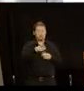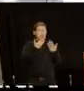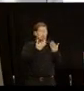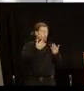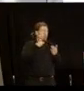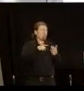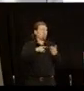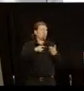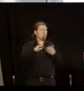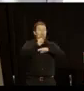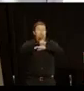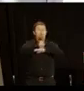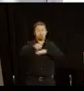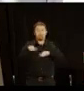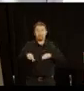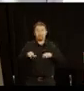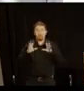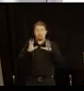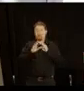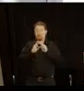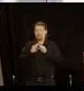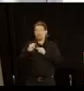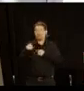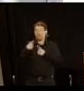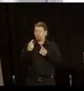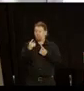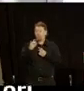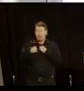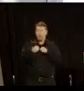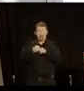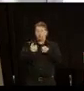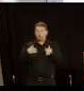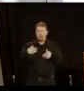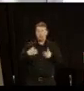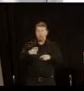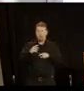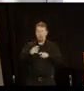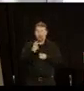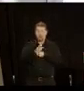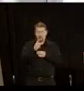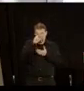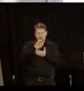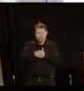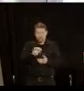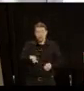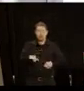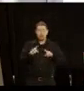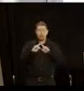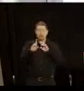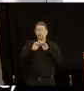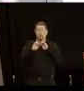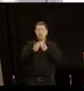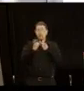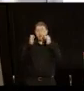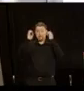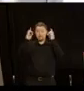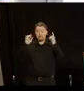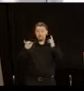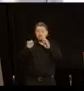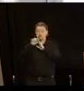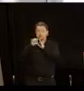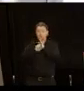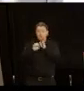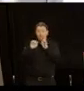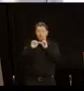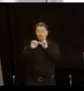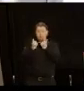this incredible conference. It's hard to believe it's been 25 years. The Department of Education really is a state agency that